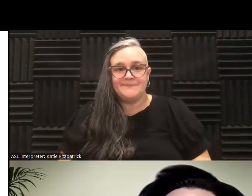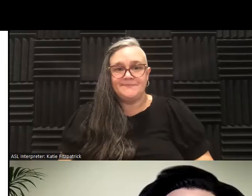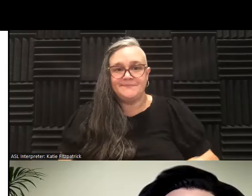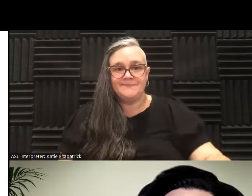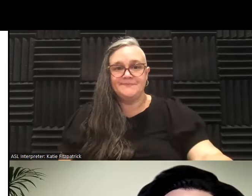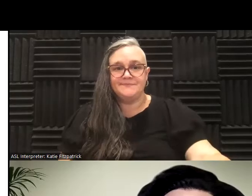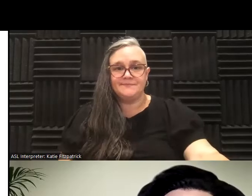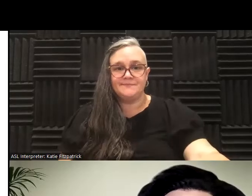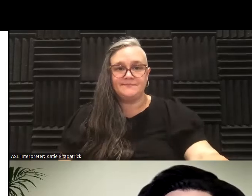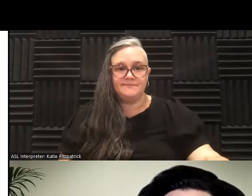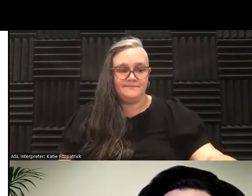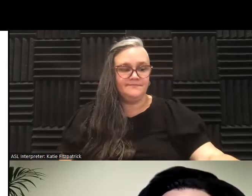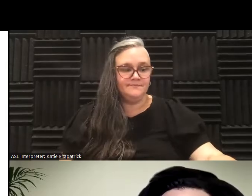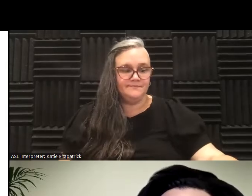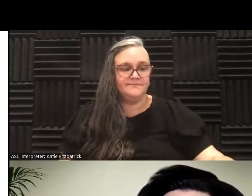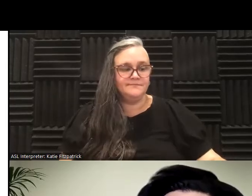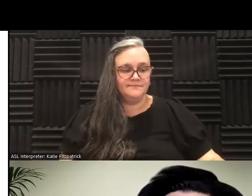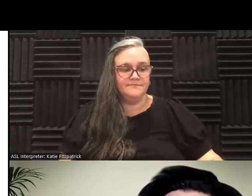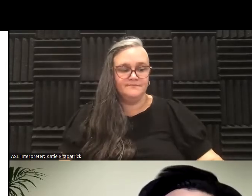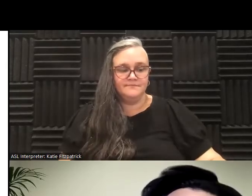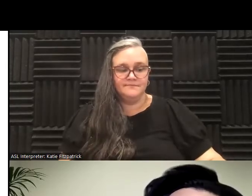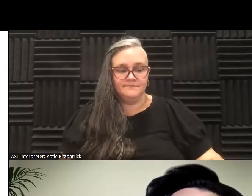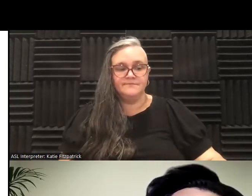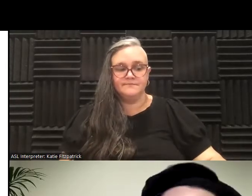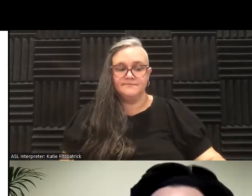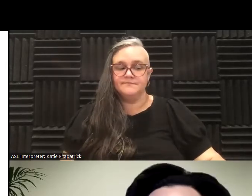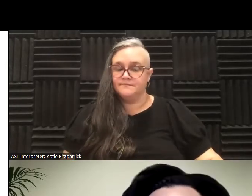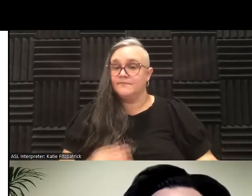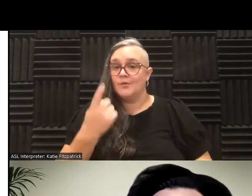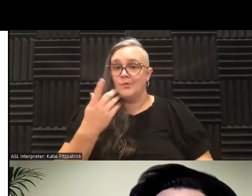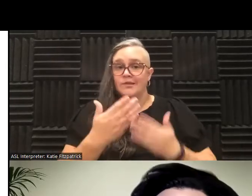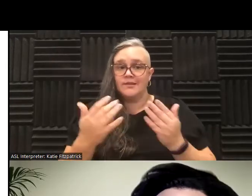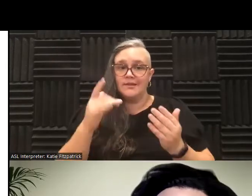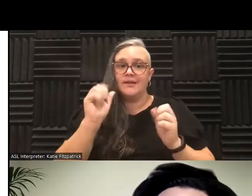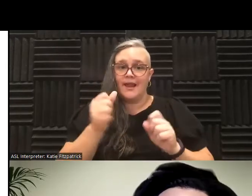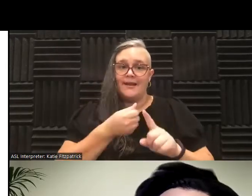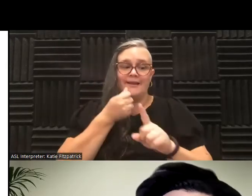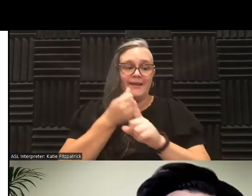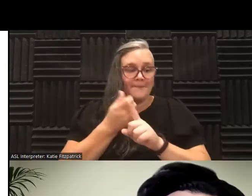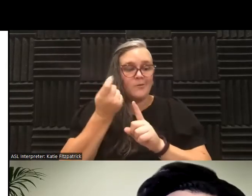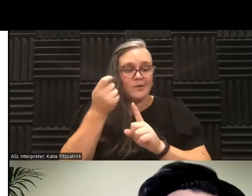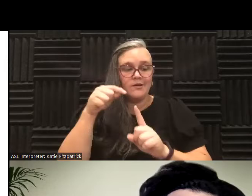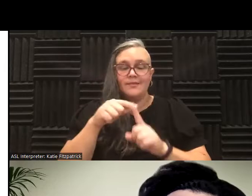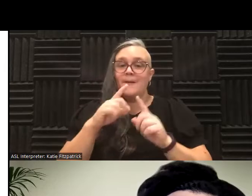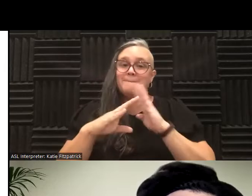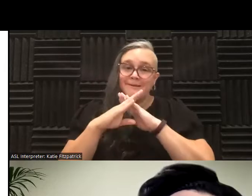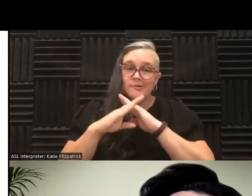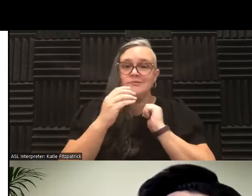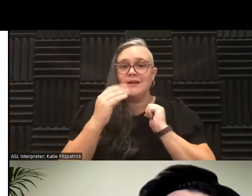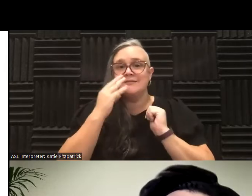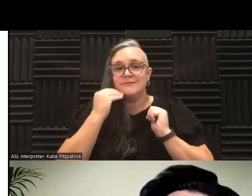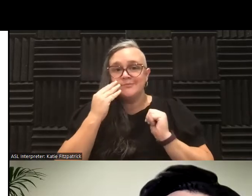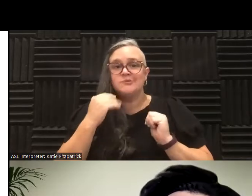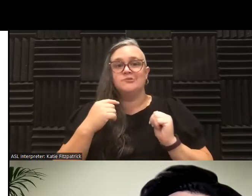One of the factors that can impact our barriers and the experiences that we have